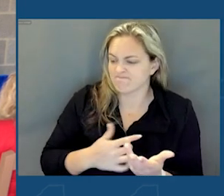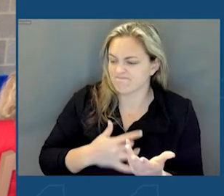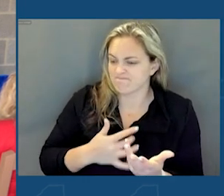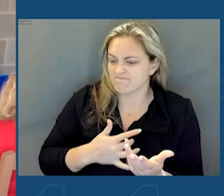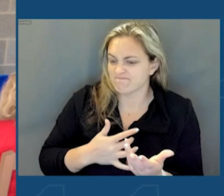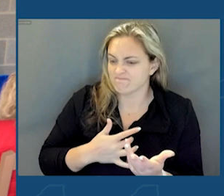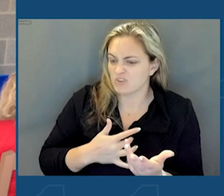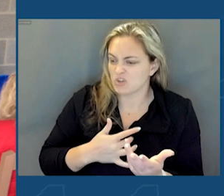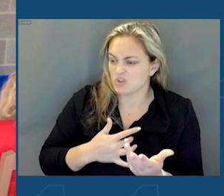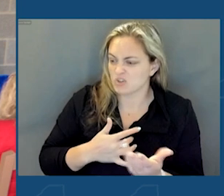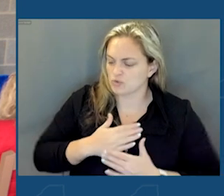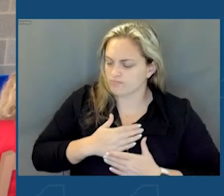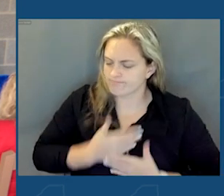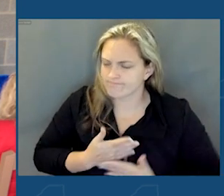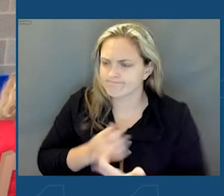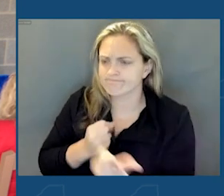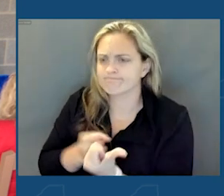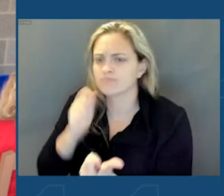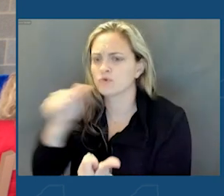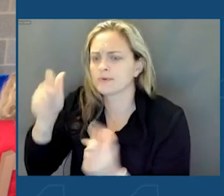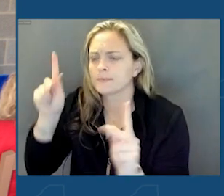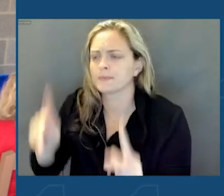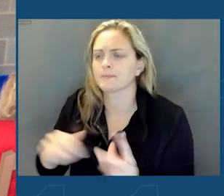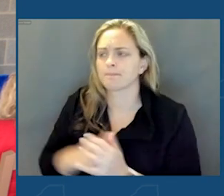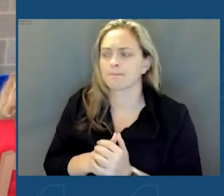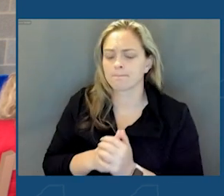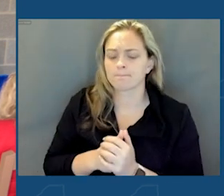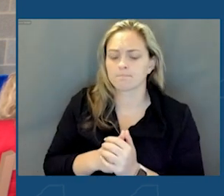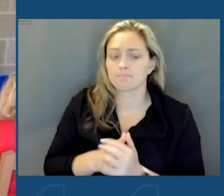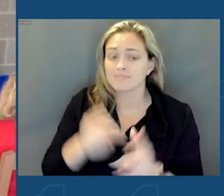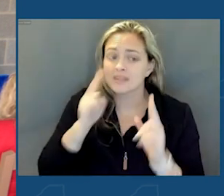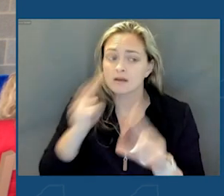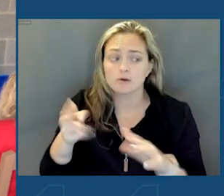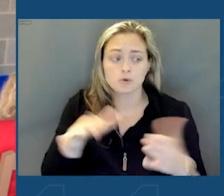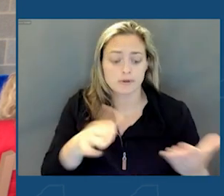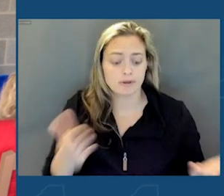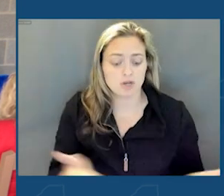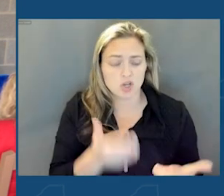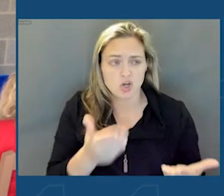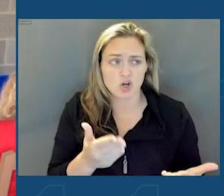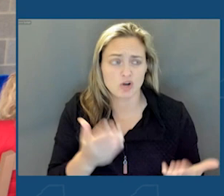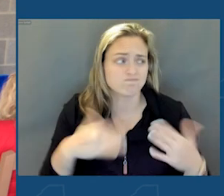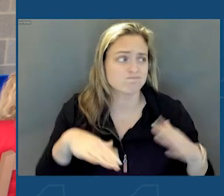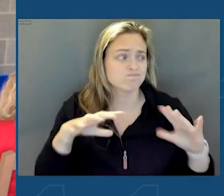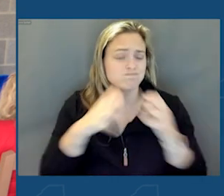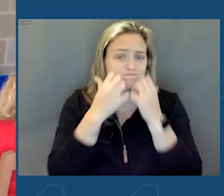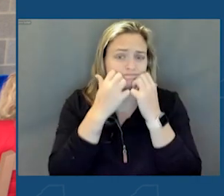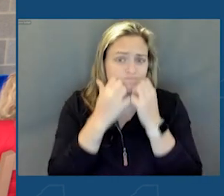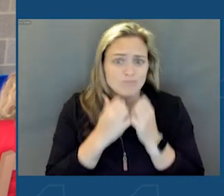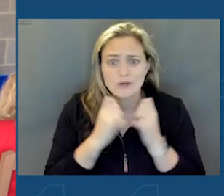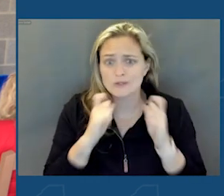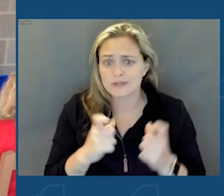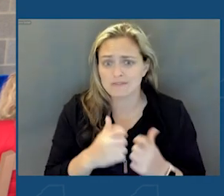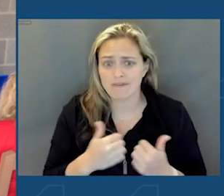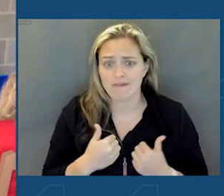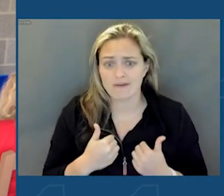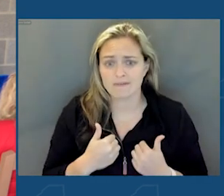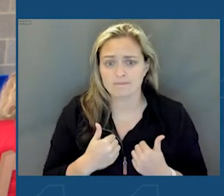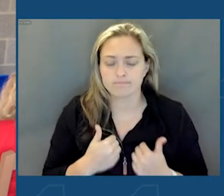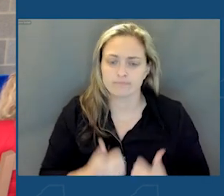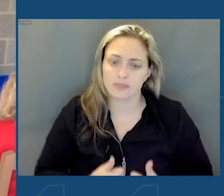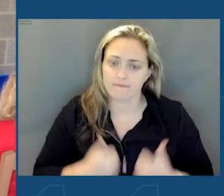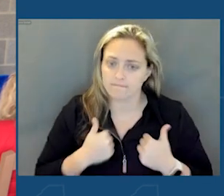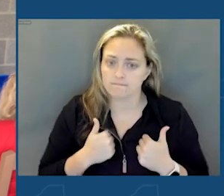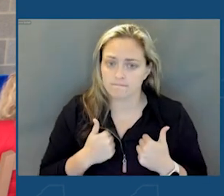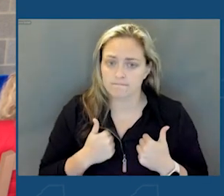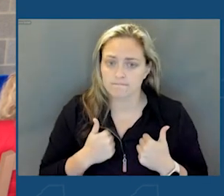another. These honored dead here gave the most precious gift they had, life